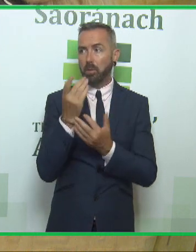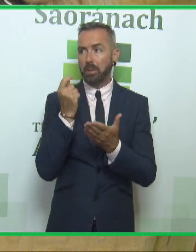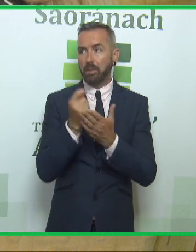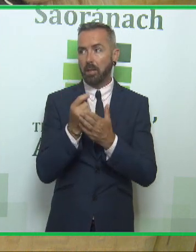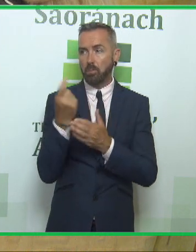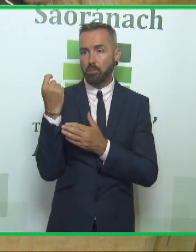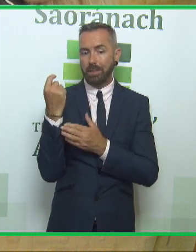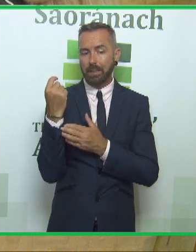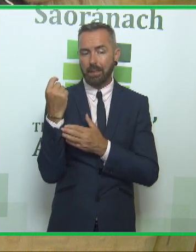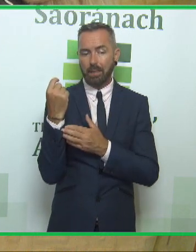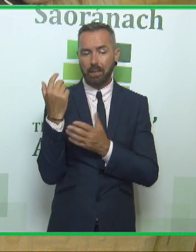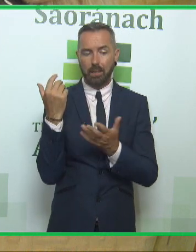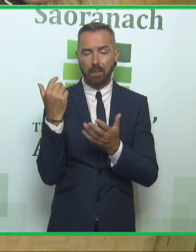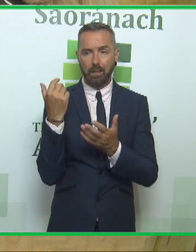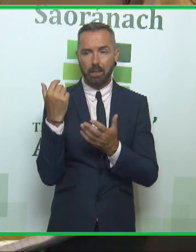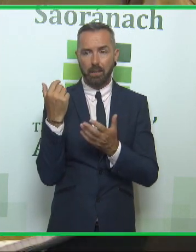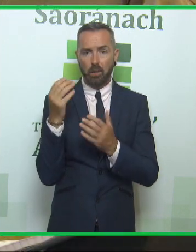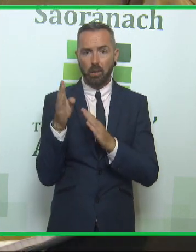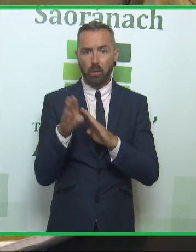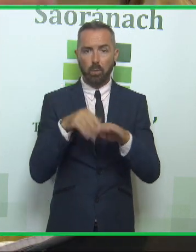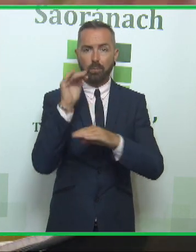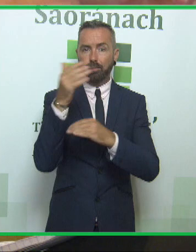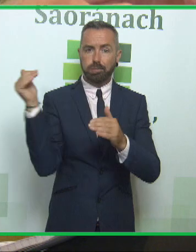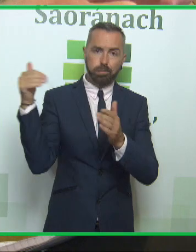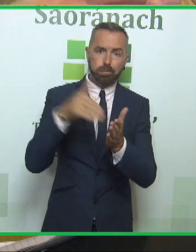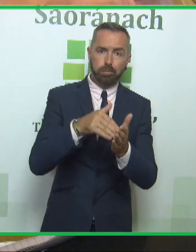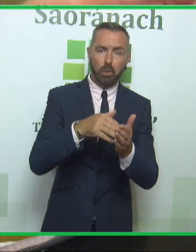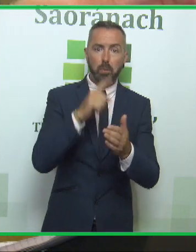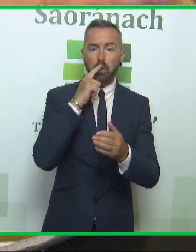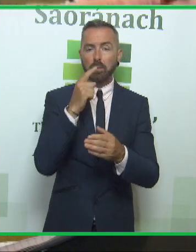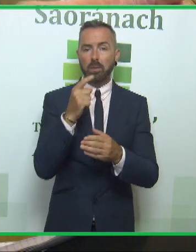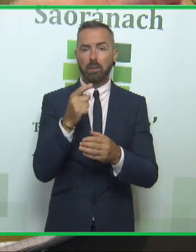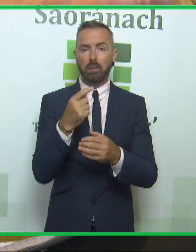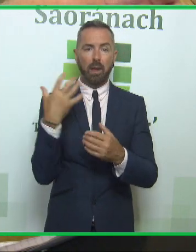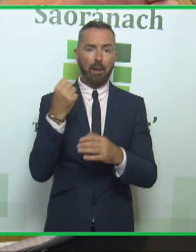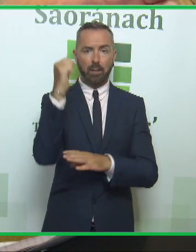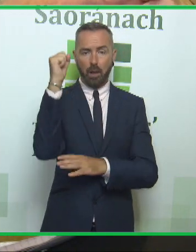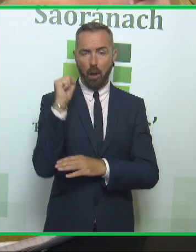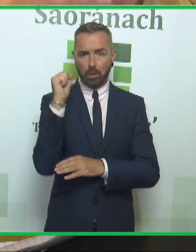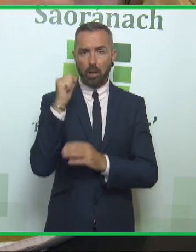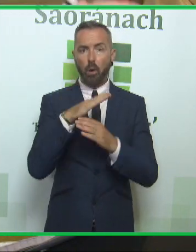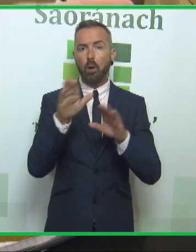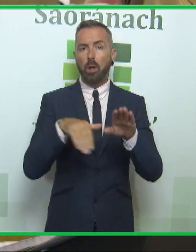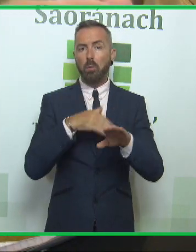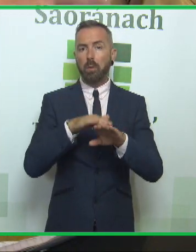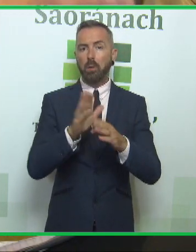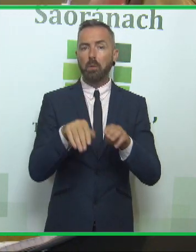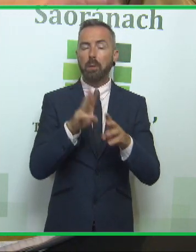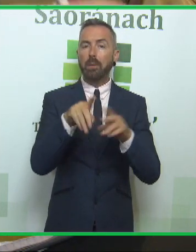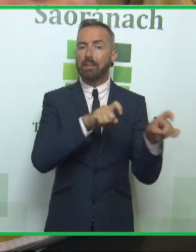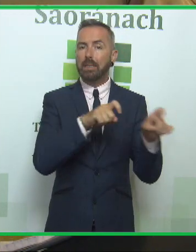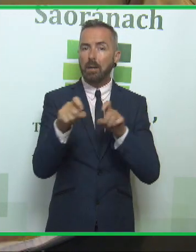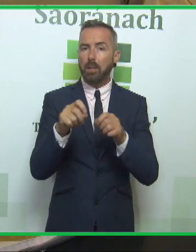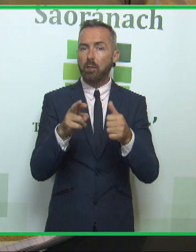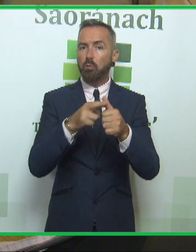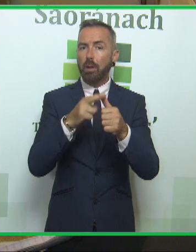overnight. Probably where it is lacking is having a hostel or places where people who are stabilising and getting ready to